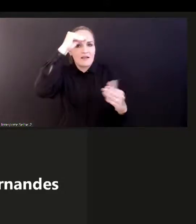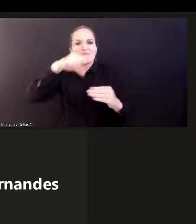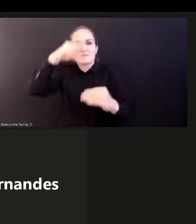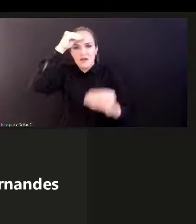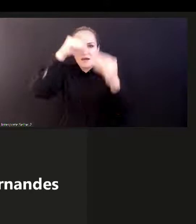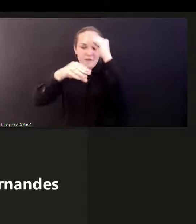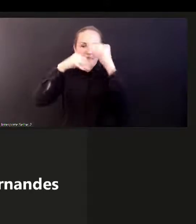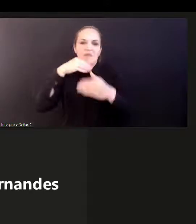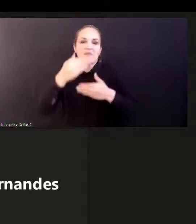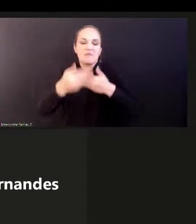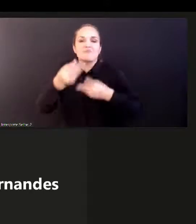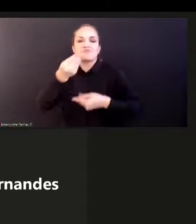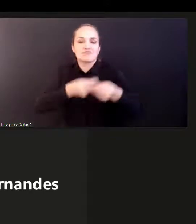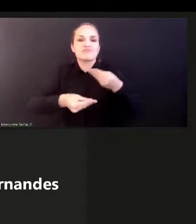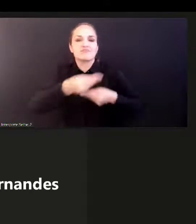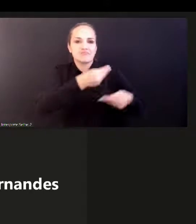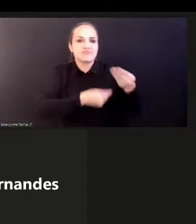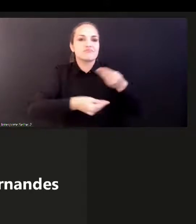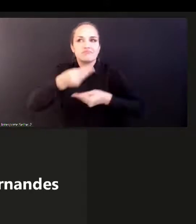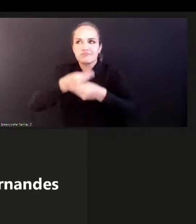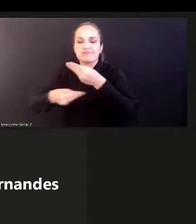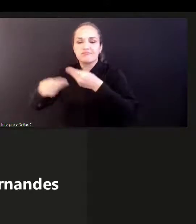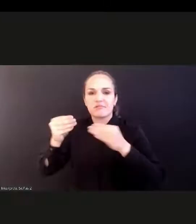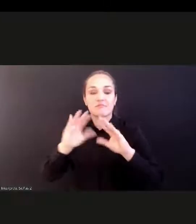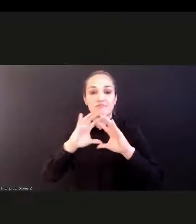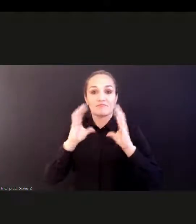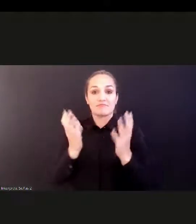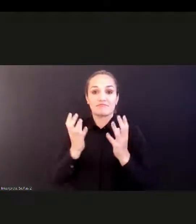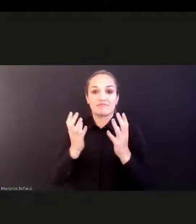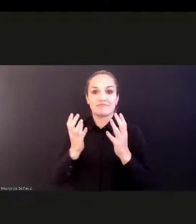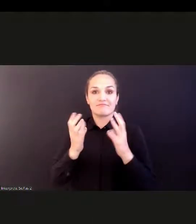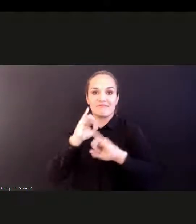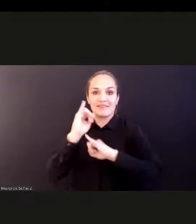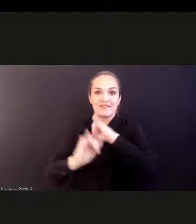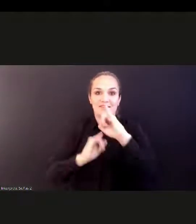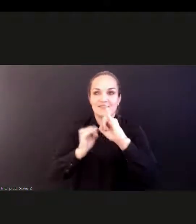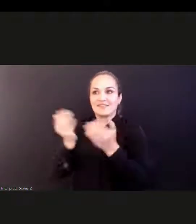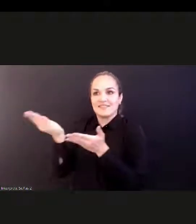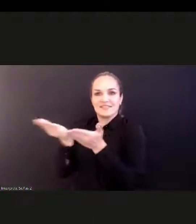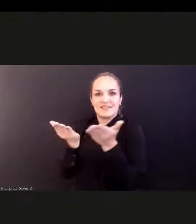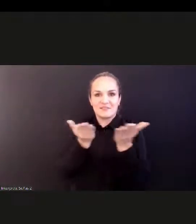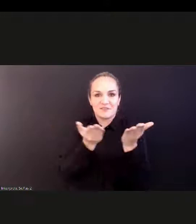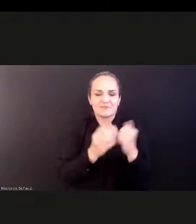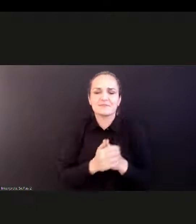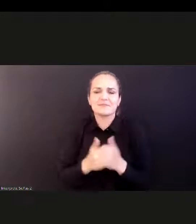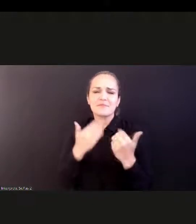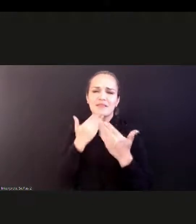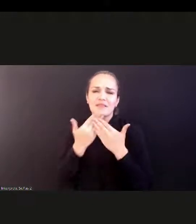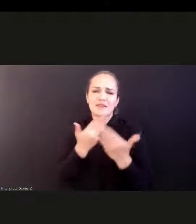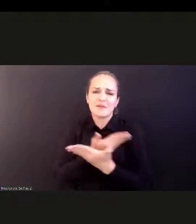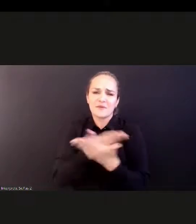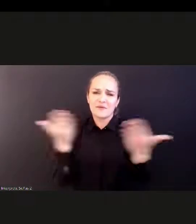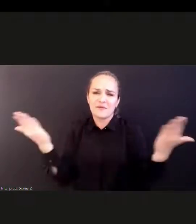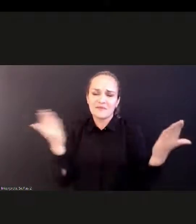thank you everybody for your time in participating and listening to our panel today.